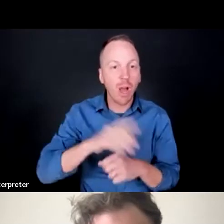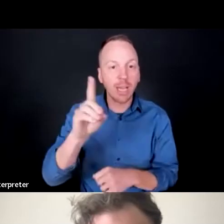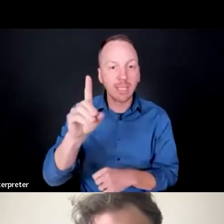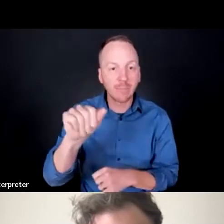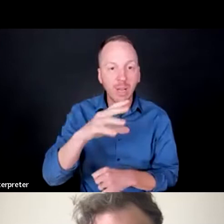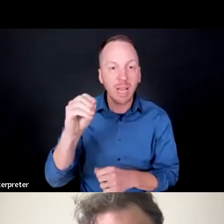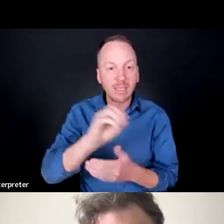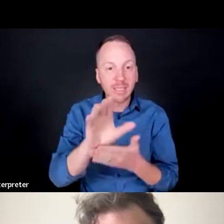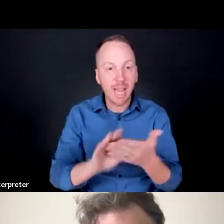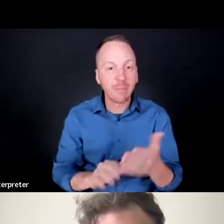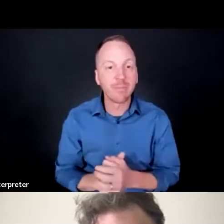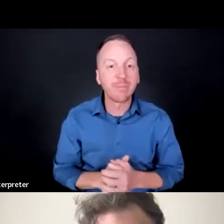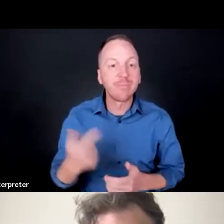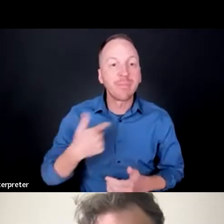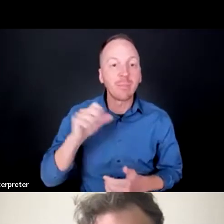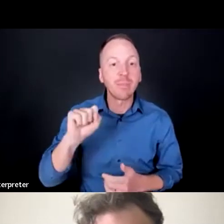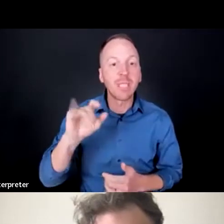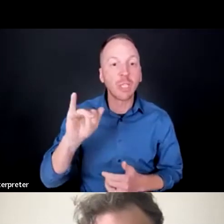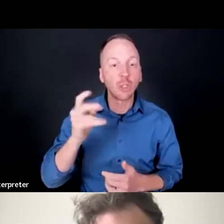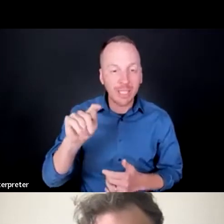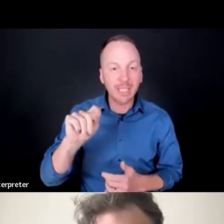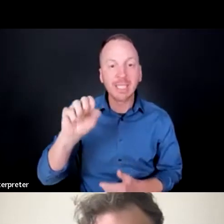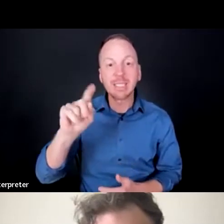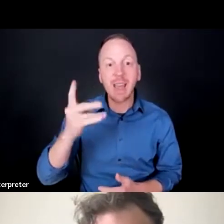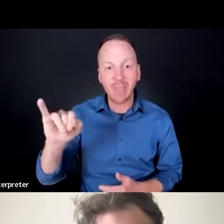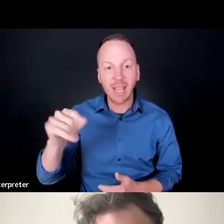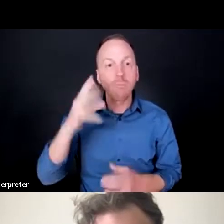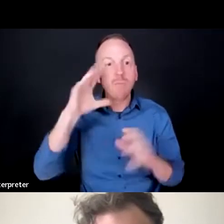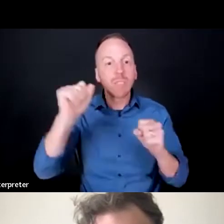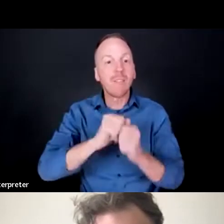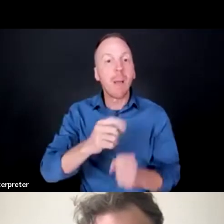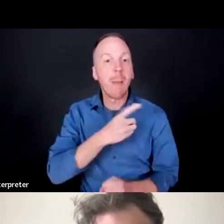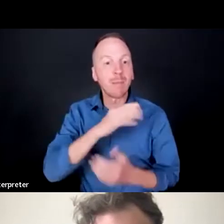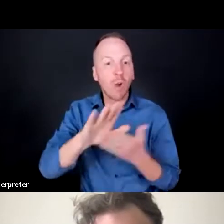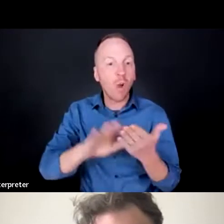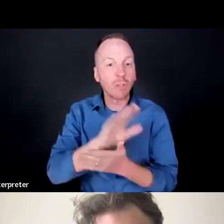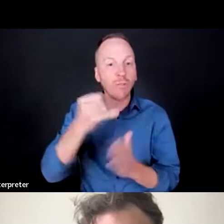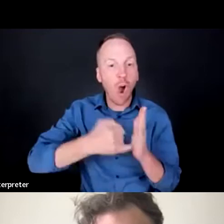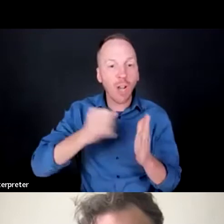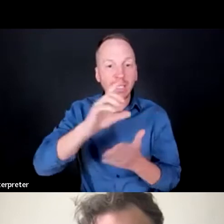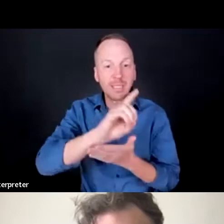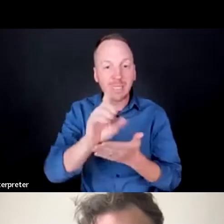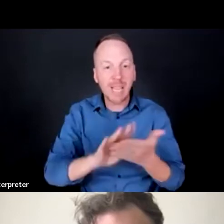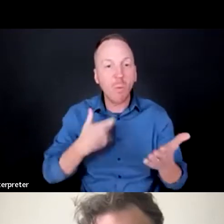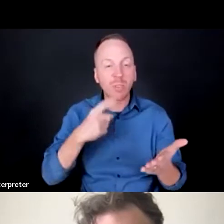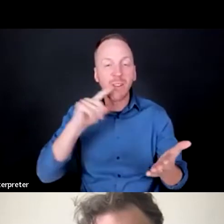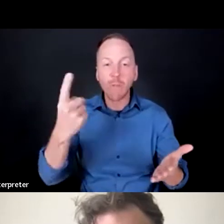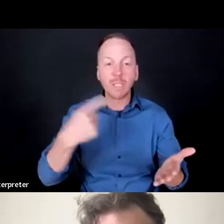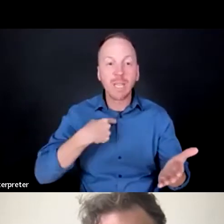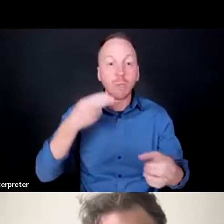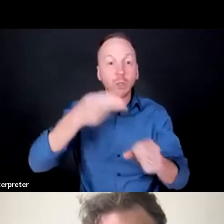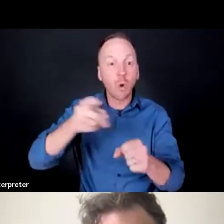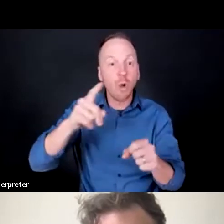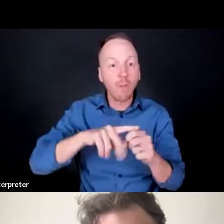disability and design. I'm Sanjit Sethi. I'm the president of the Minneapolis College of Art and Design. And first, I want to say that I'm joining you